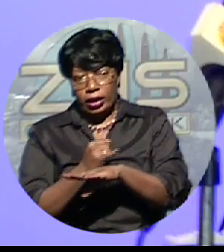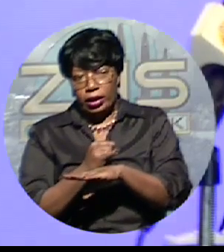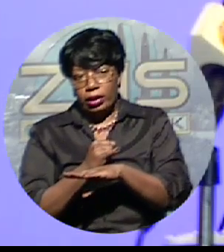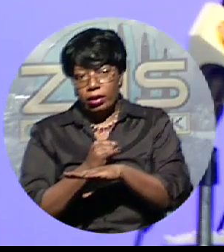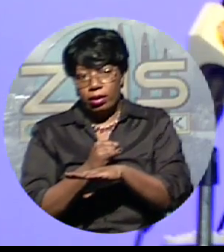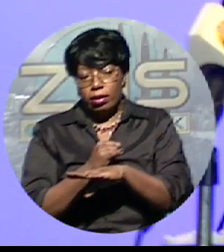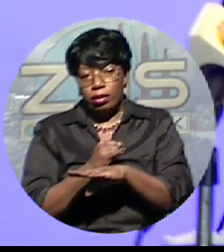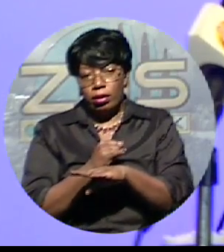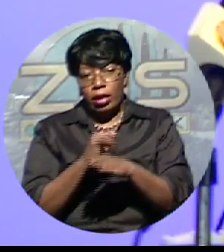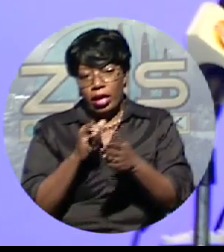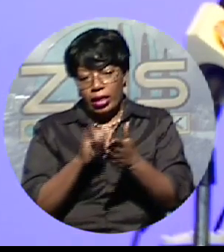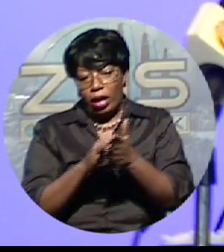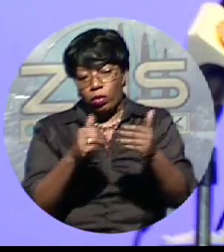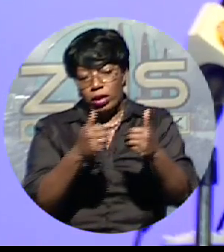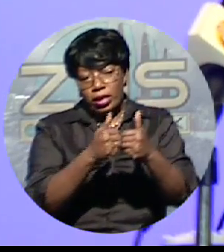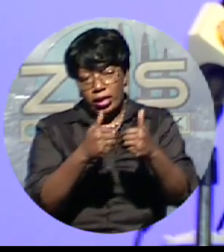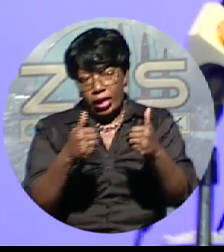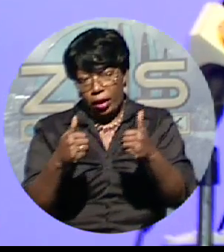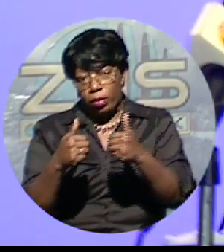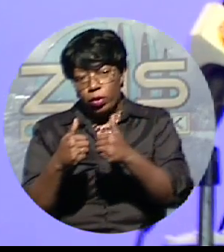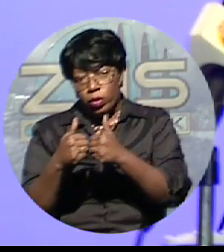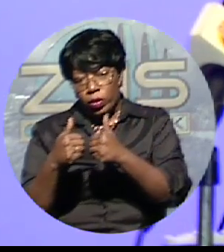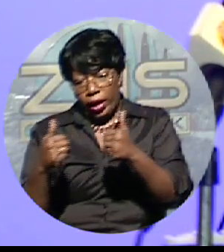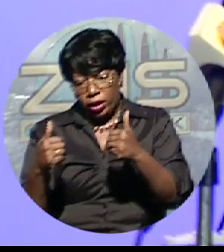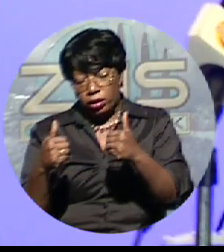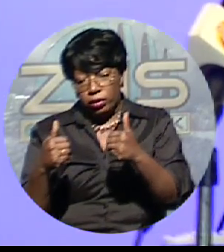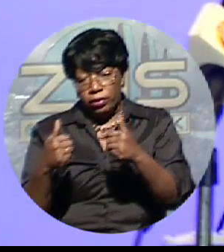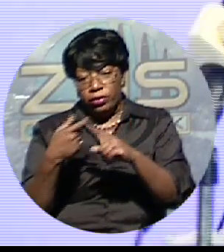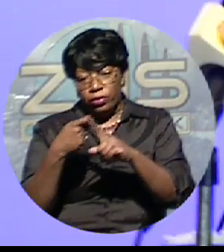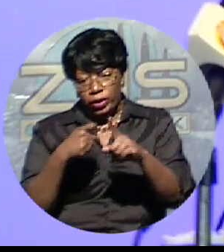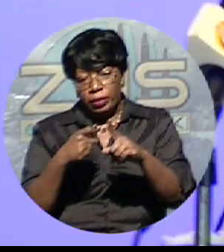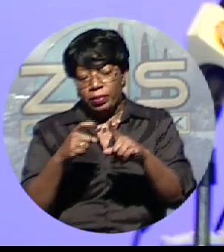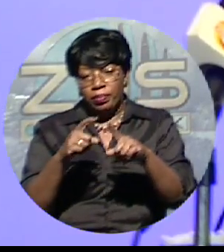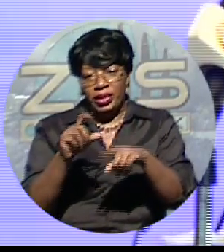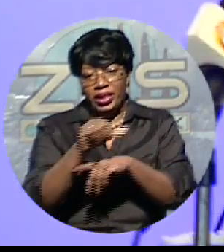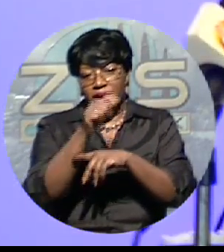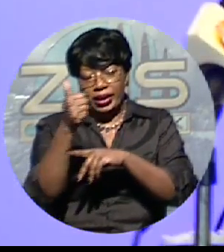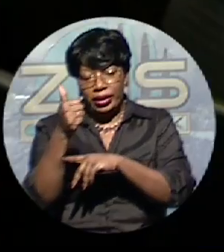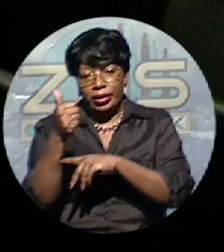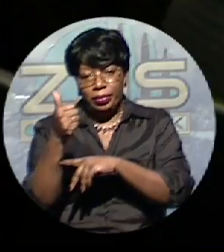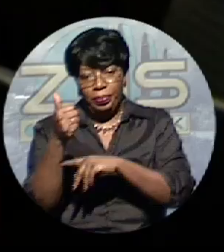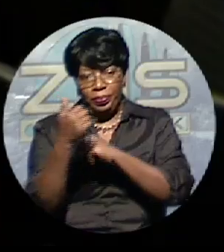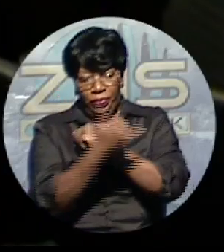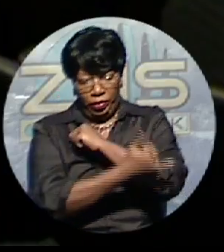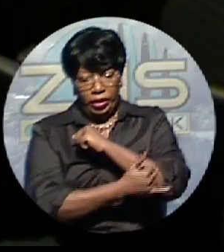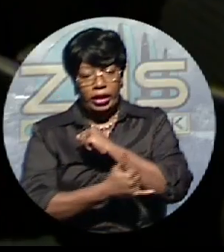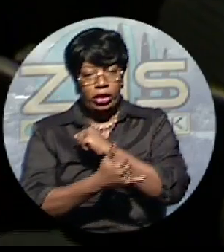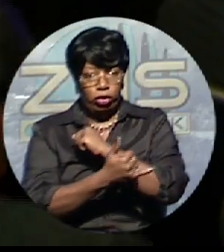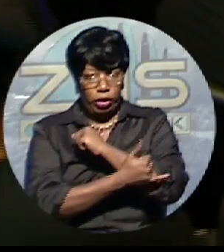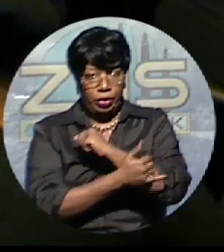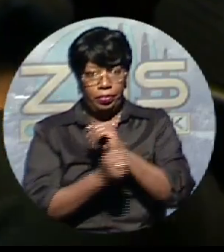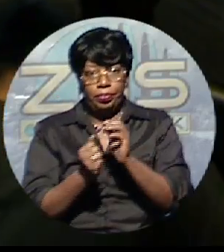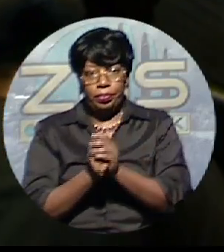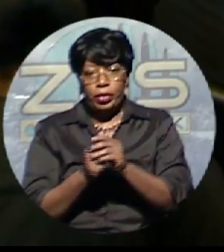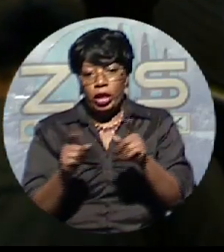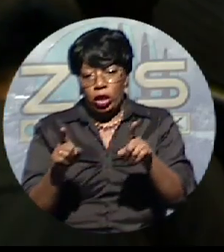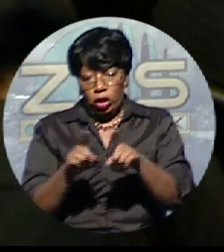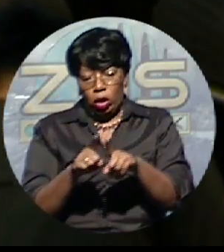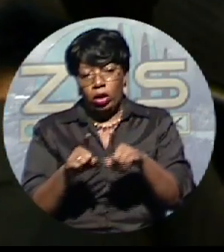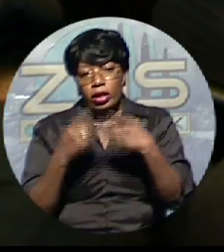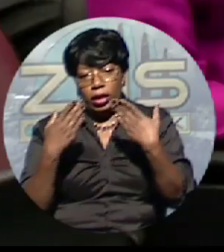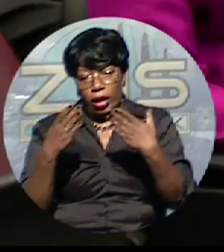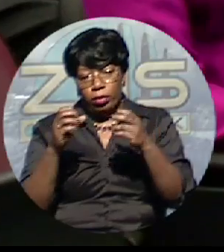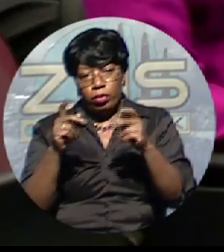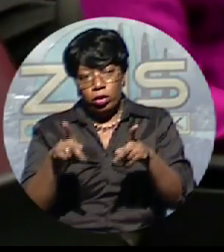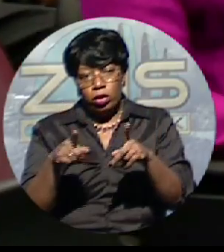that would separate it, I think, from any other country in this hemisphere. Mr. Christie also admonished organizers